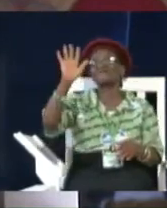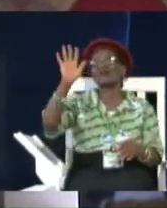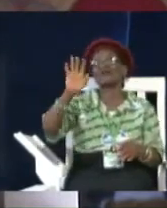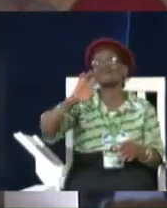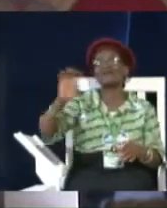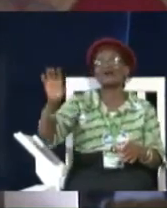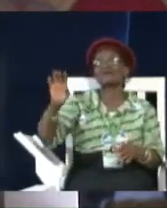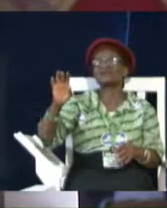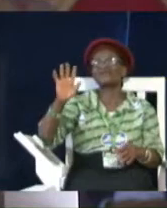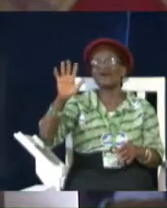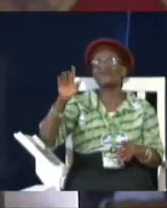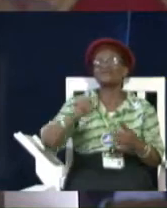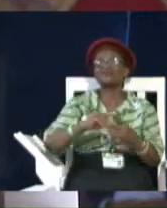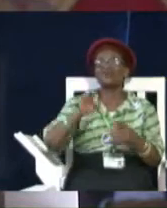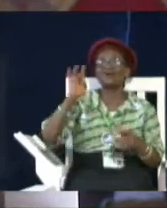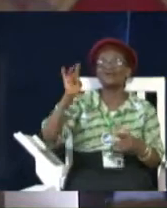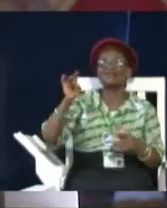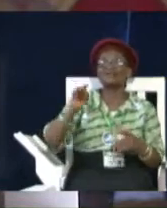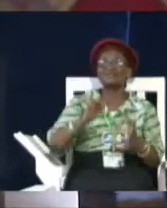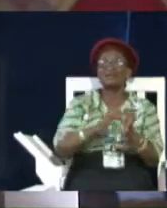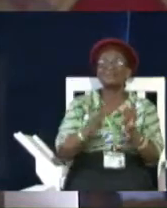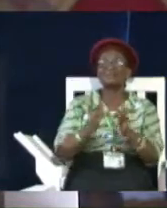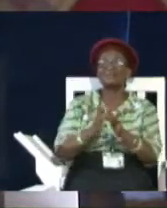says, Philip went to Samaria.